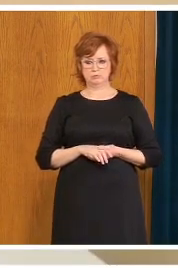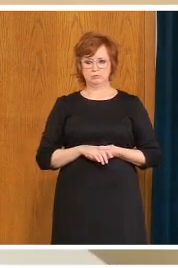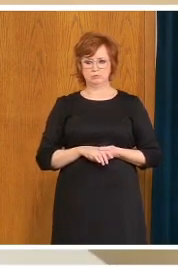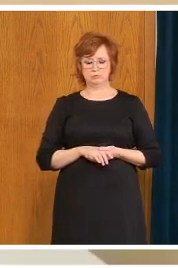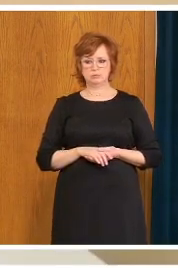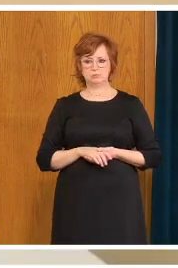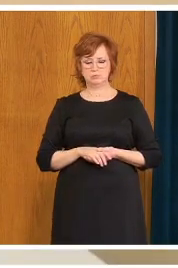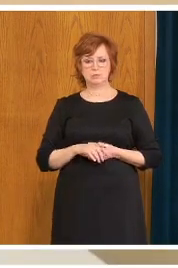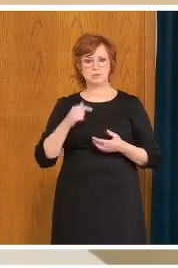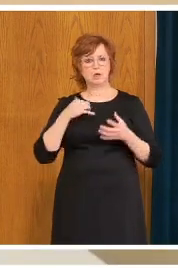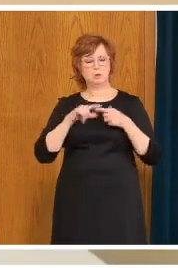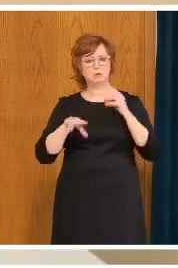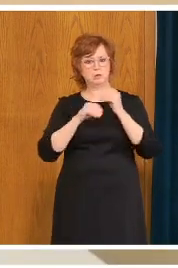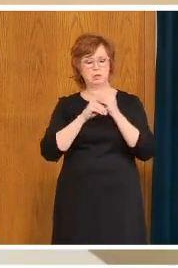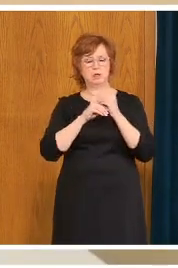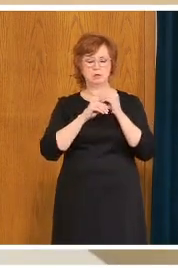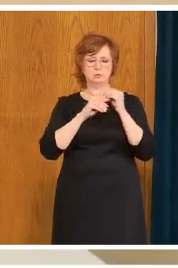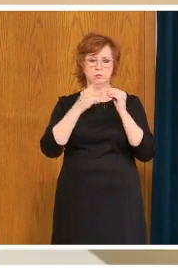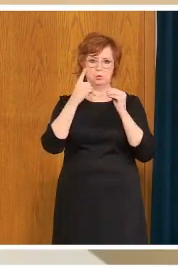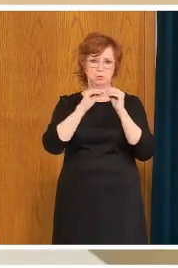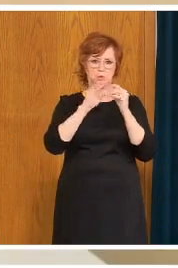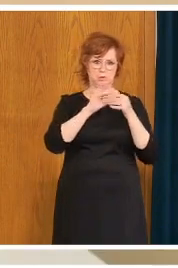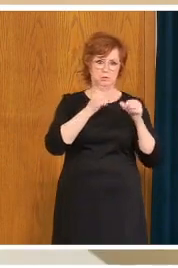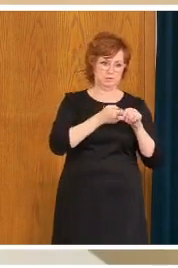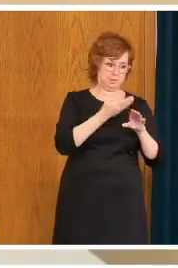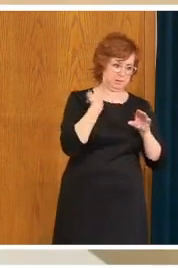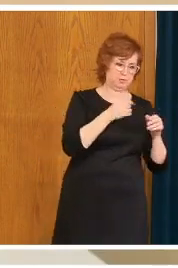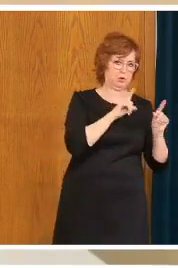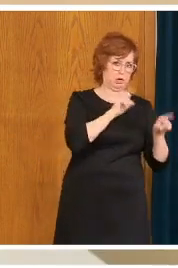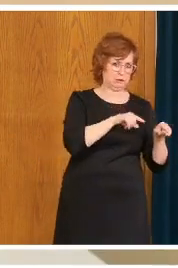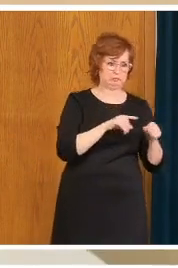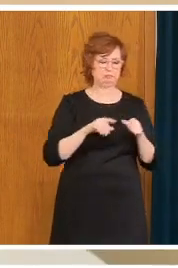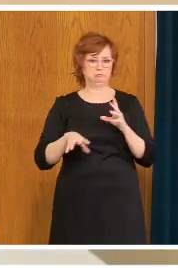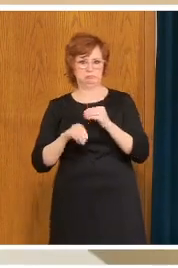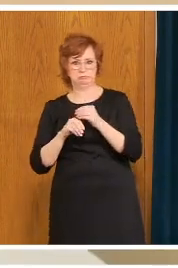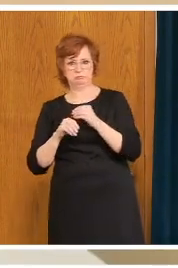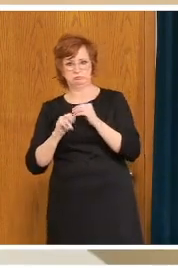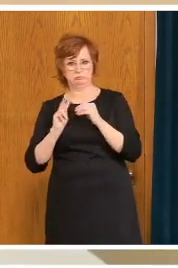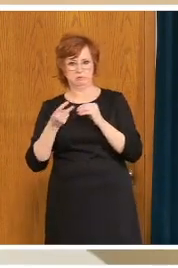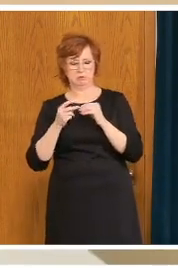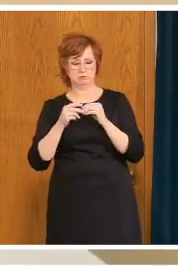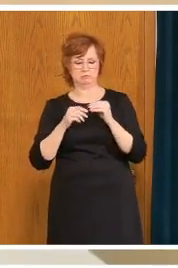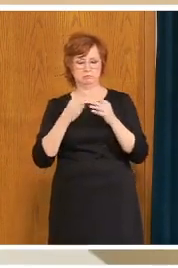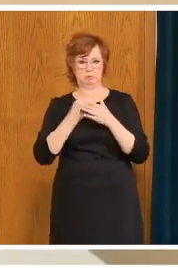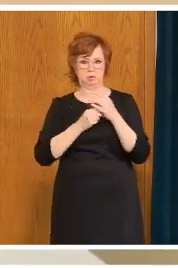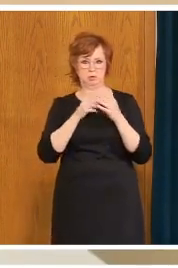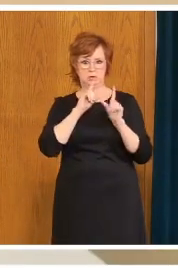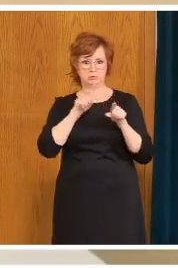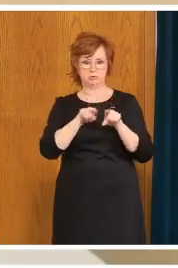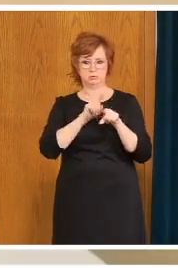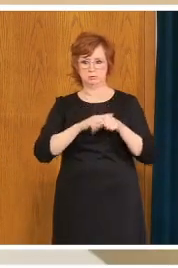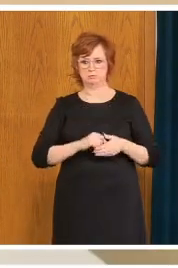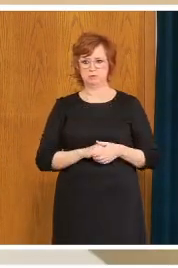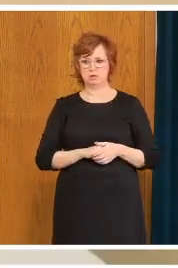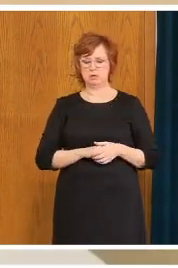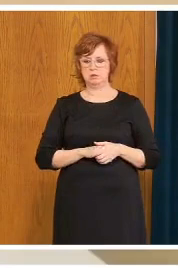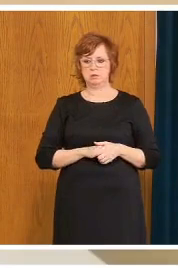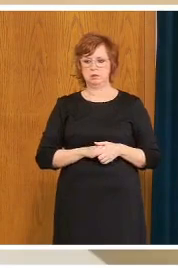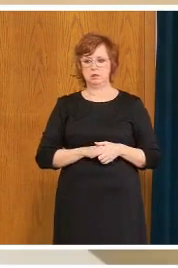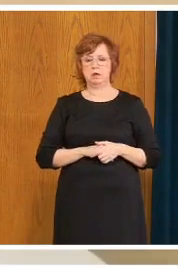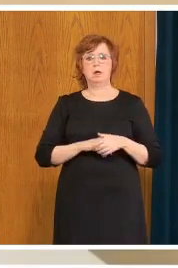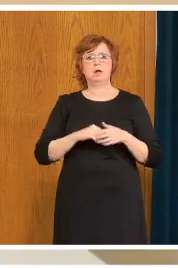when we calculate population numbers, and we can certainly make sure the numbers are more. So one number is when you can book